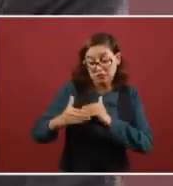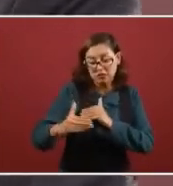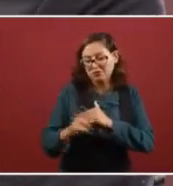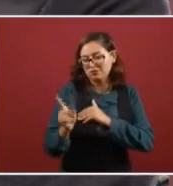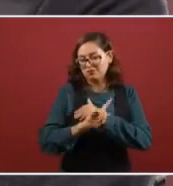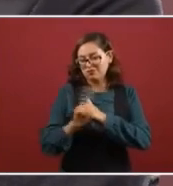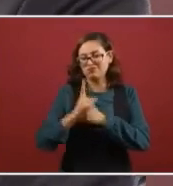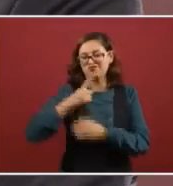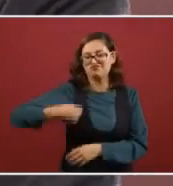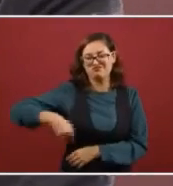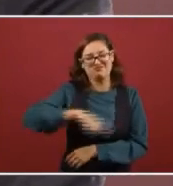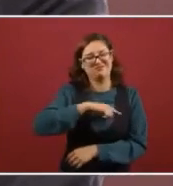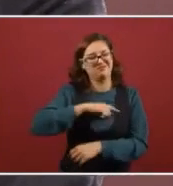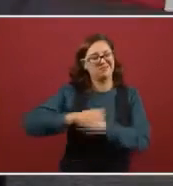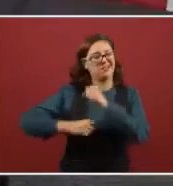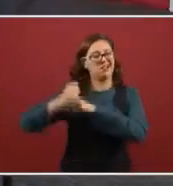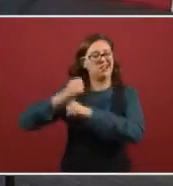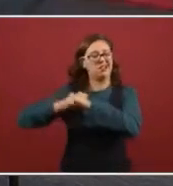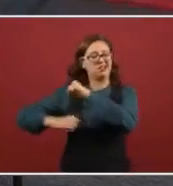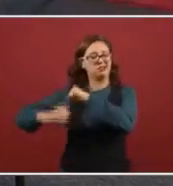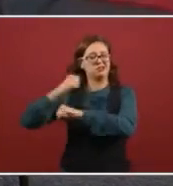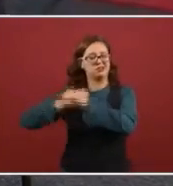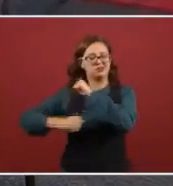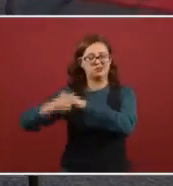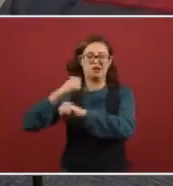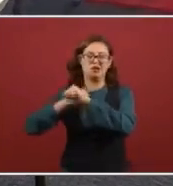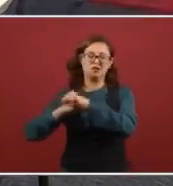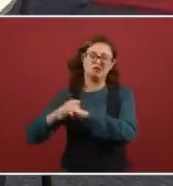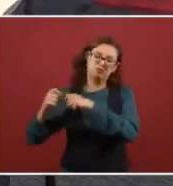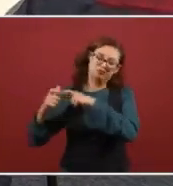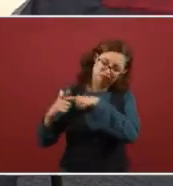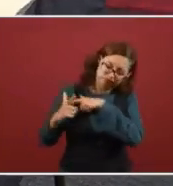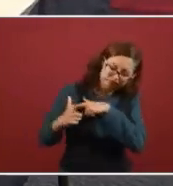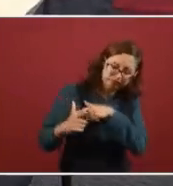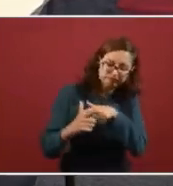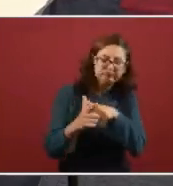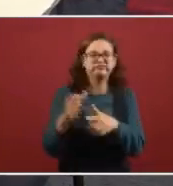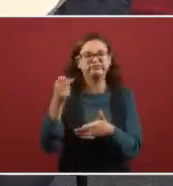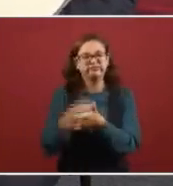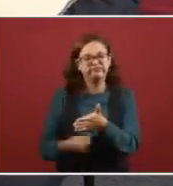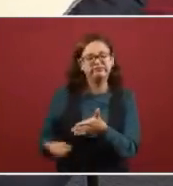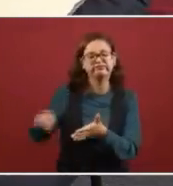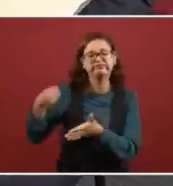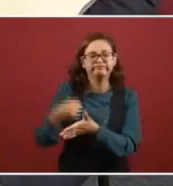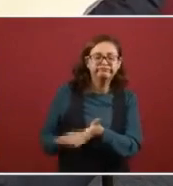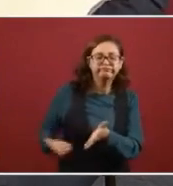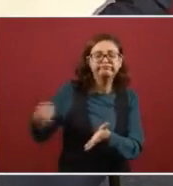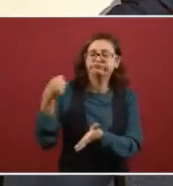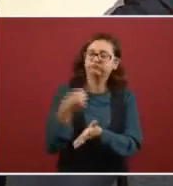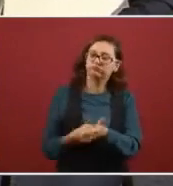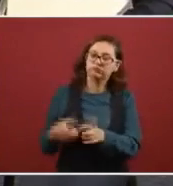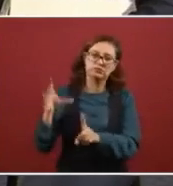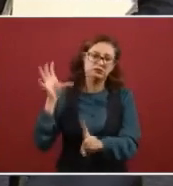With resistant supports. But our movement was in charge,